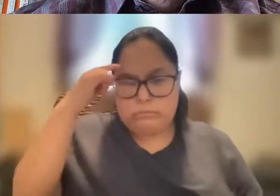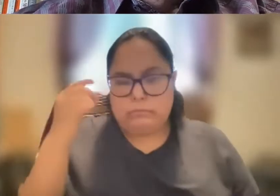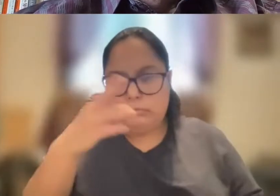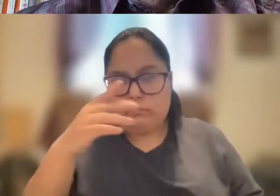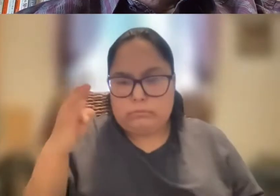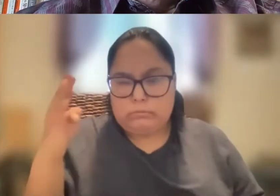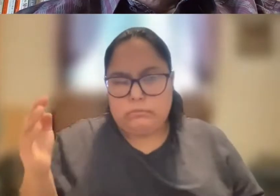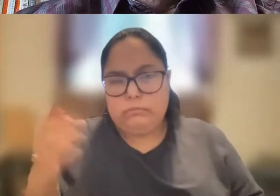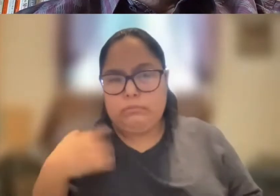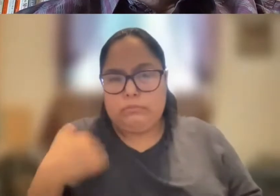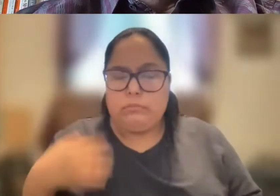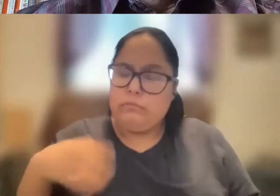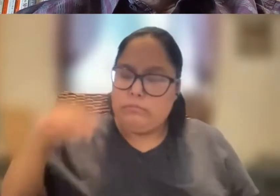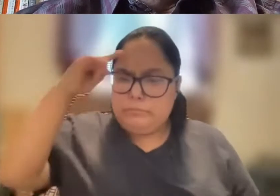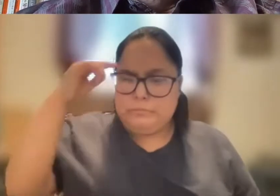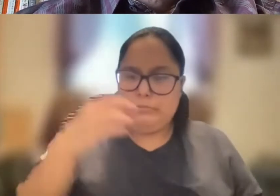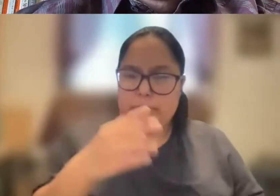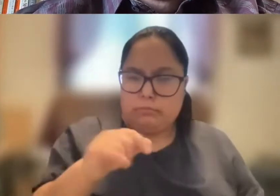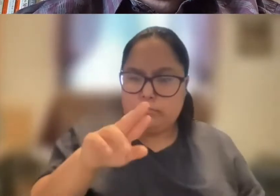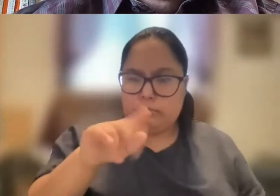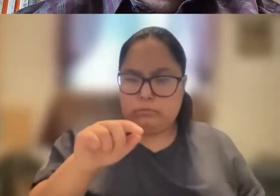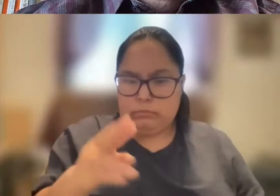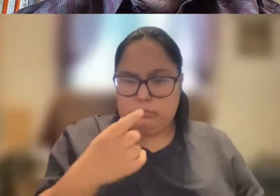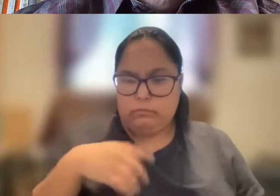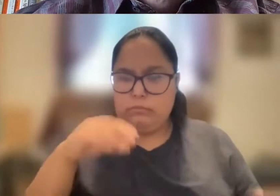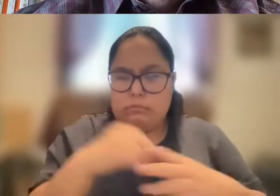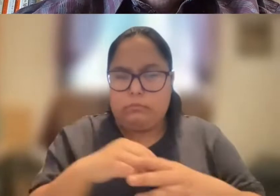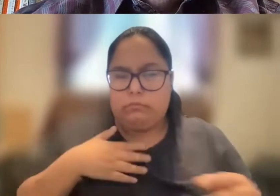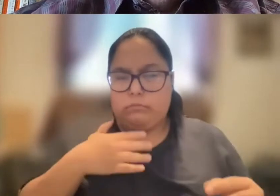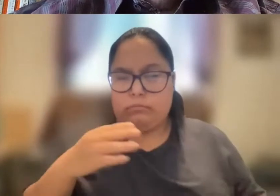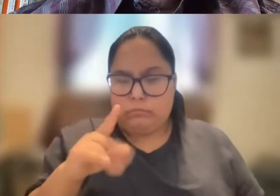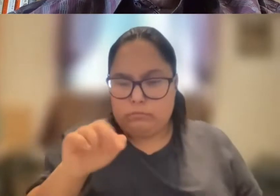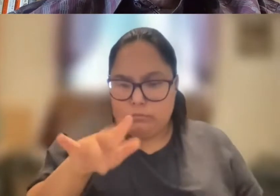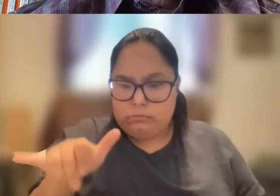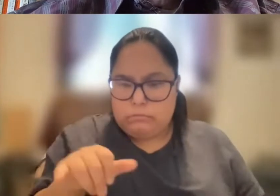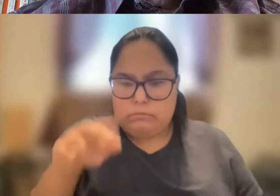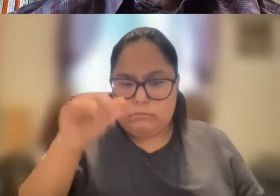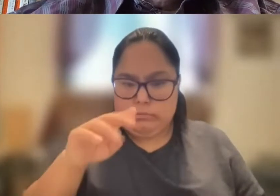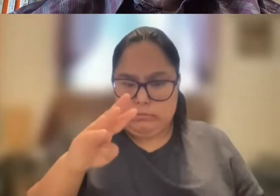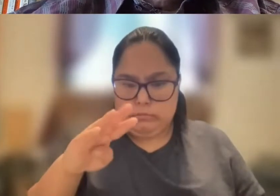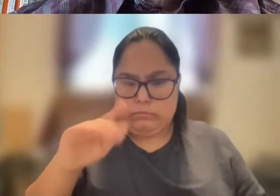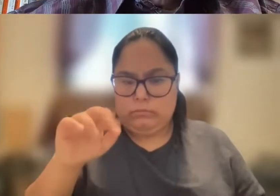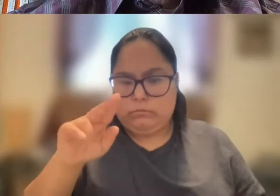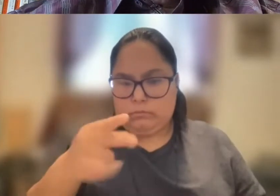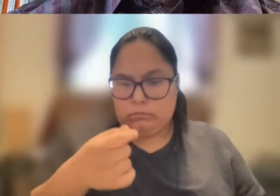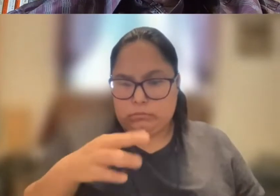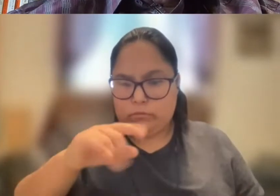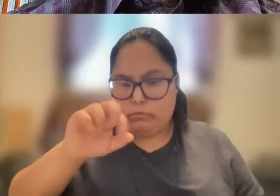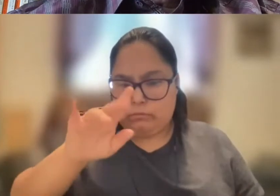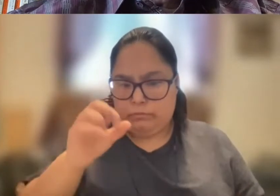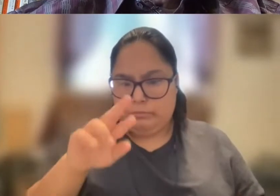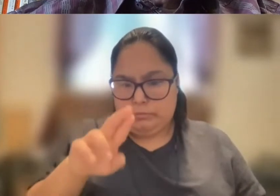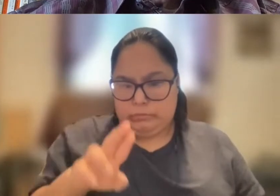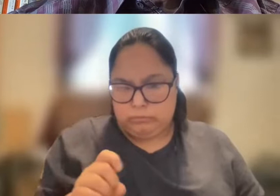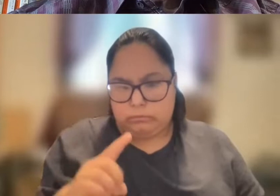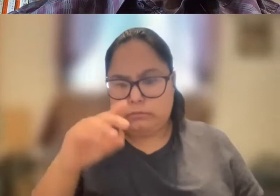in uniform, we have a citation that we can actually wear on our military uniform that is pride colored, that